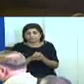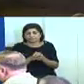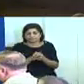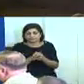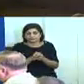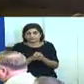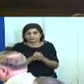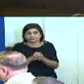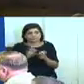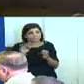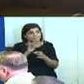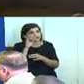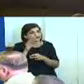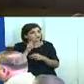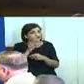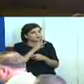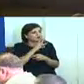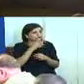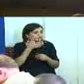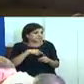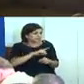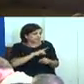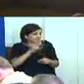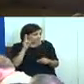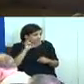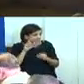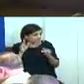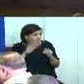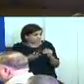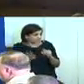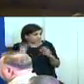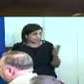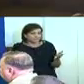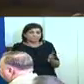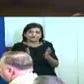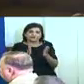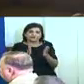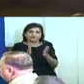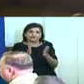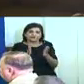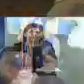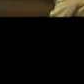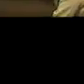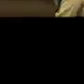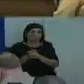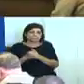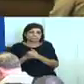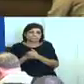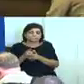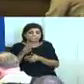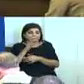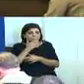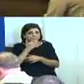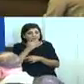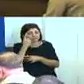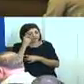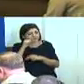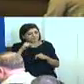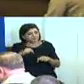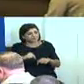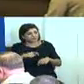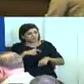And when Spirit speaks, we listen around here. Amen. Would you pray with me? God, thank you for this